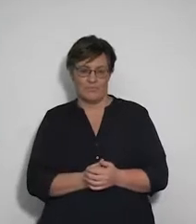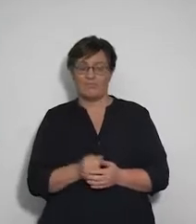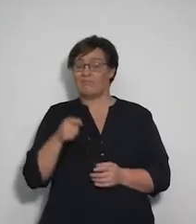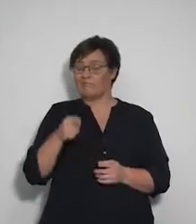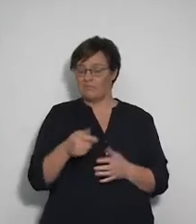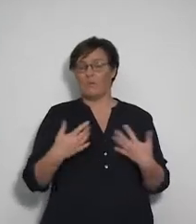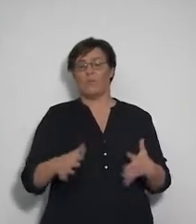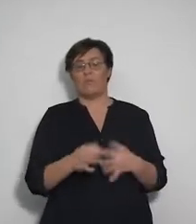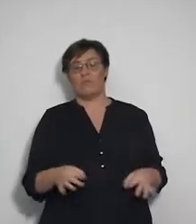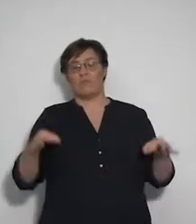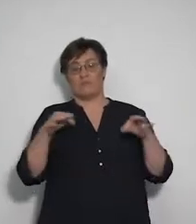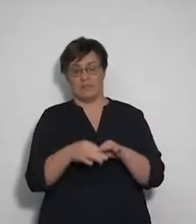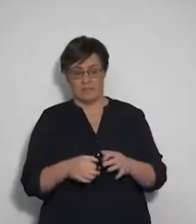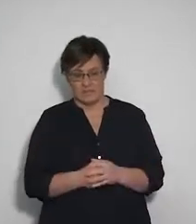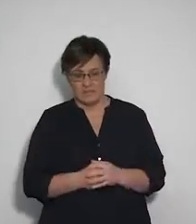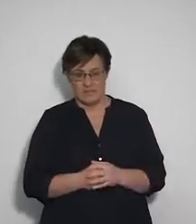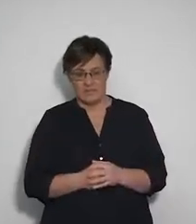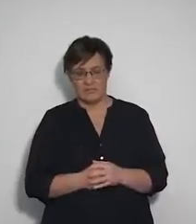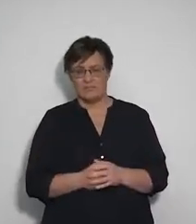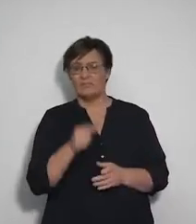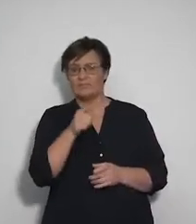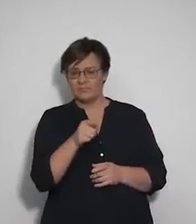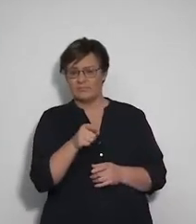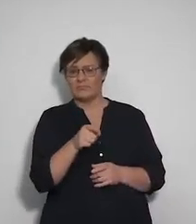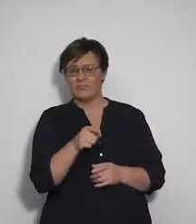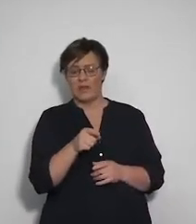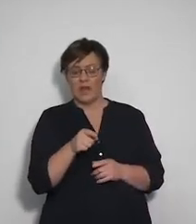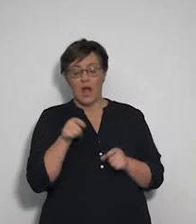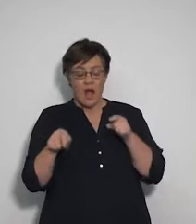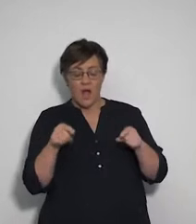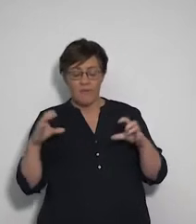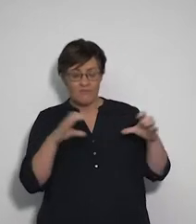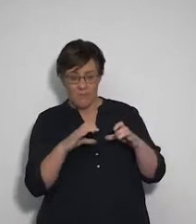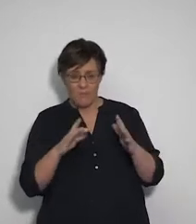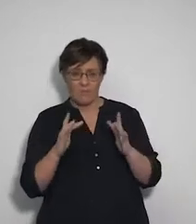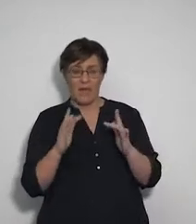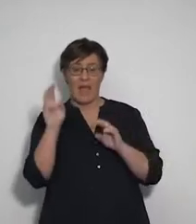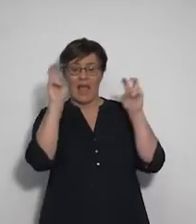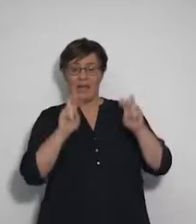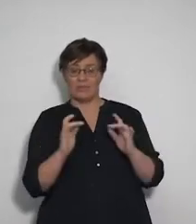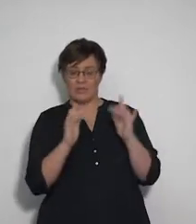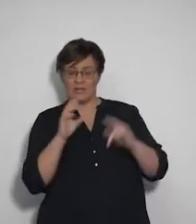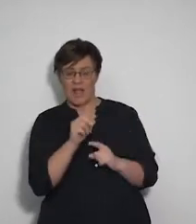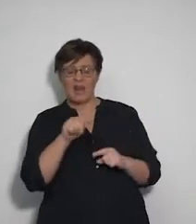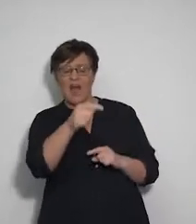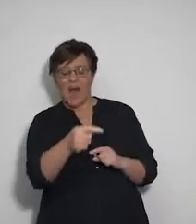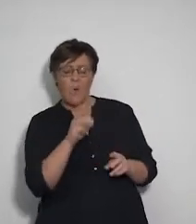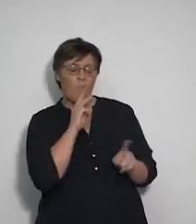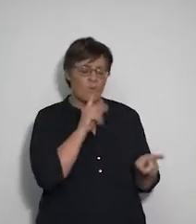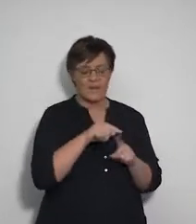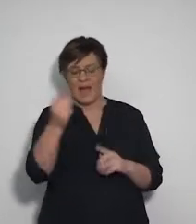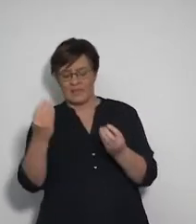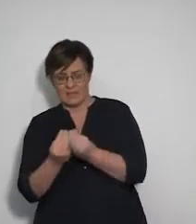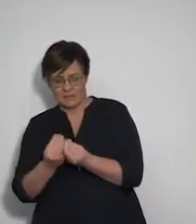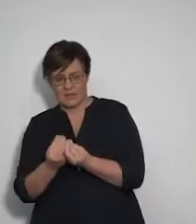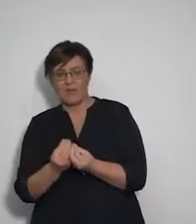very important. And then also, these strong electrostatic between the water molecules and particles of other substances result